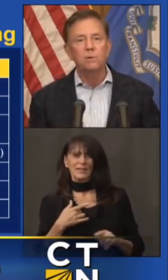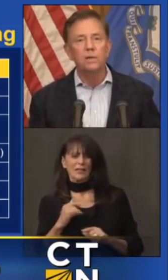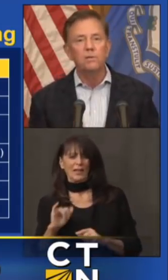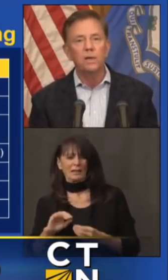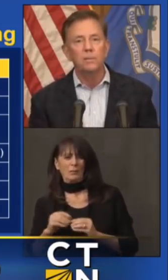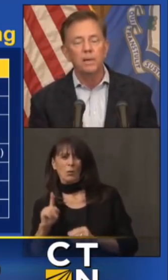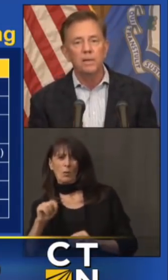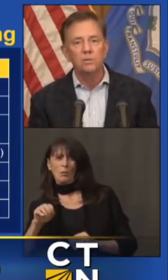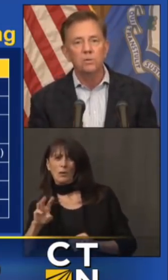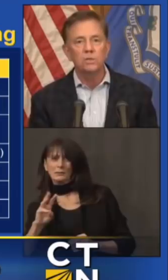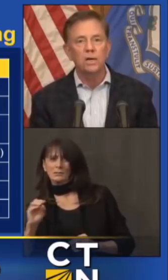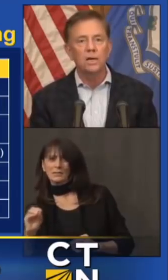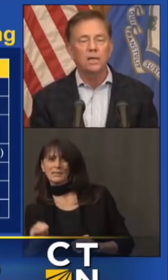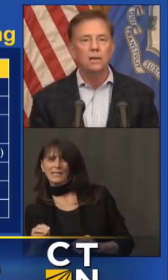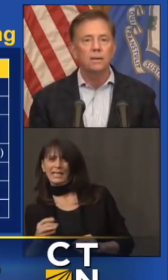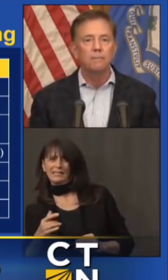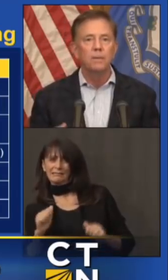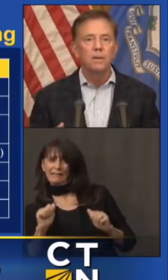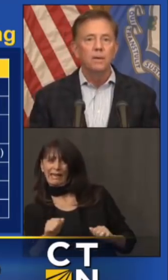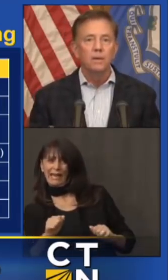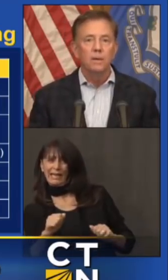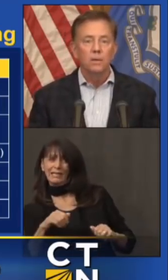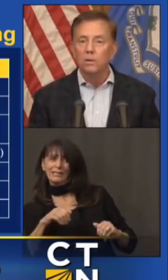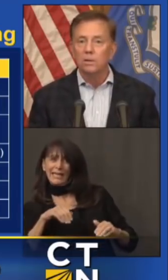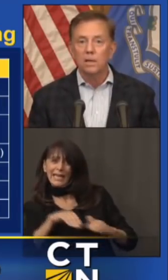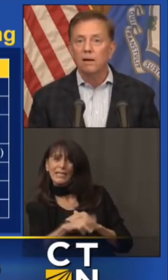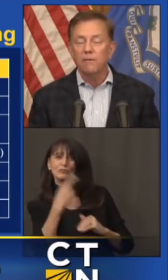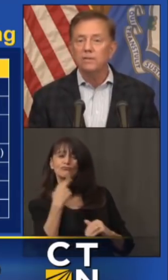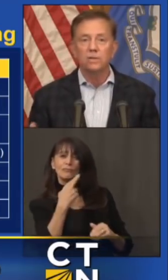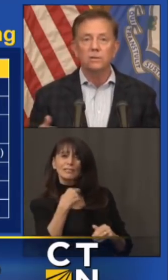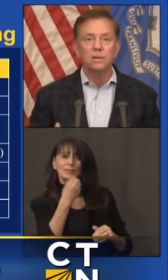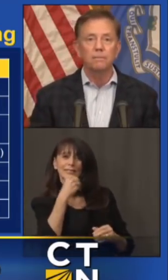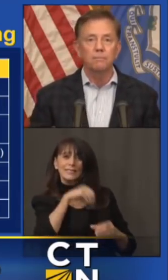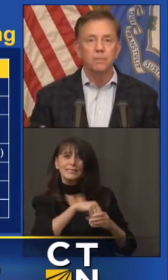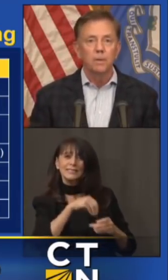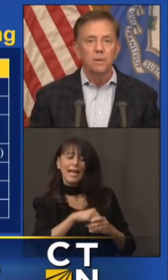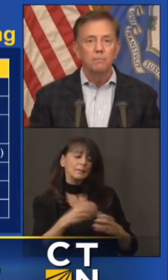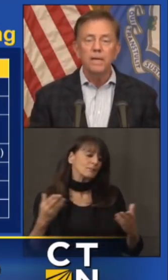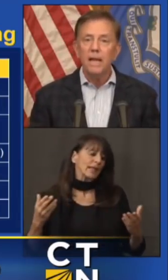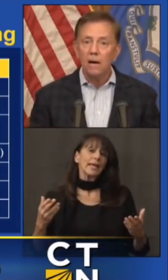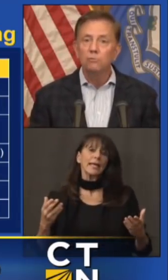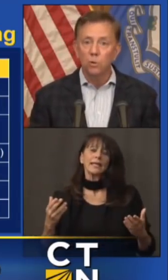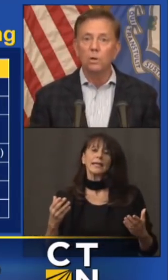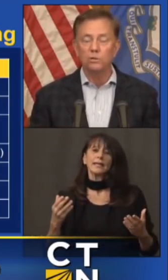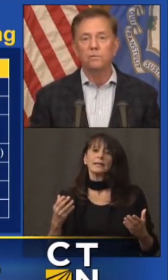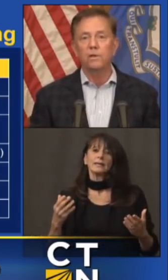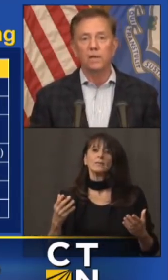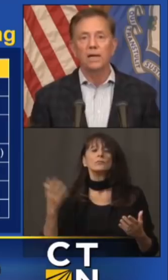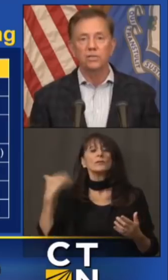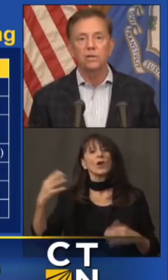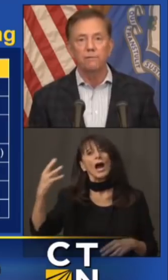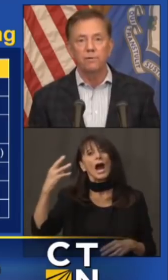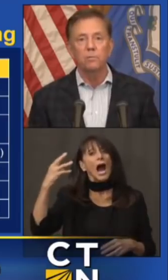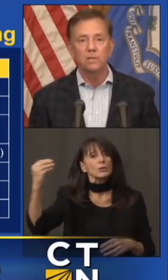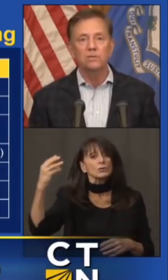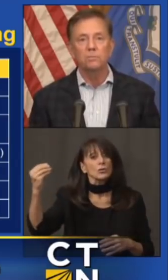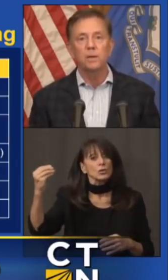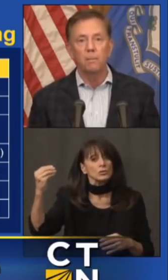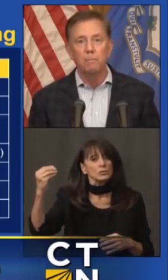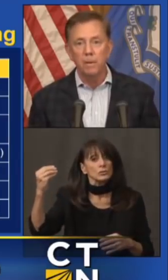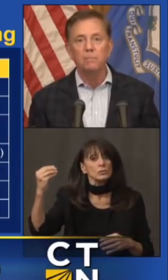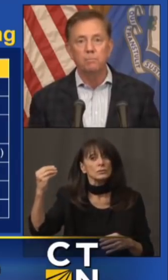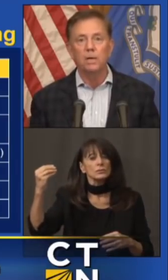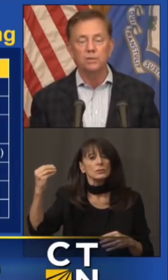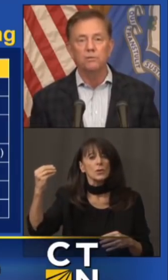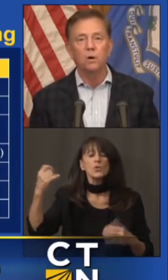1.6%? What do you think about indoor dining? Look, I'll face it. Being outdoors for the last few months has